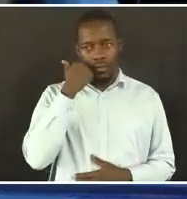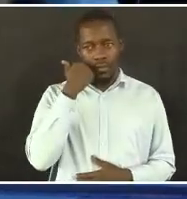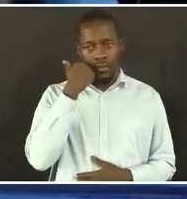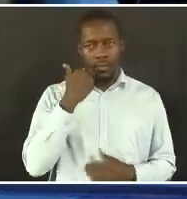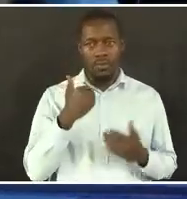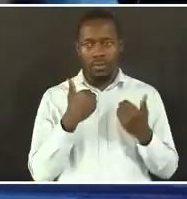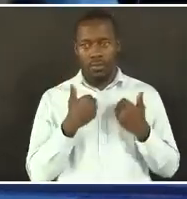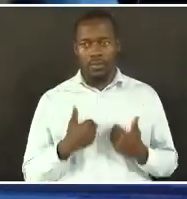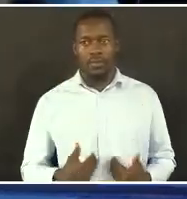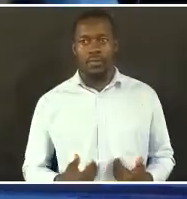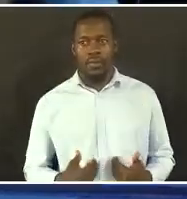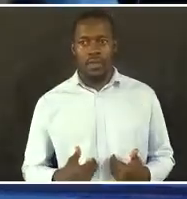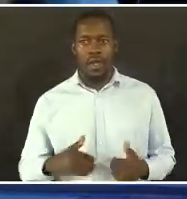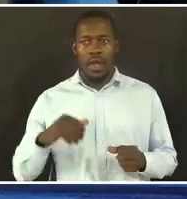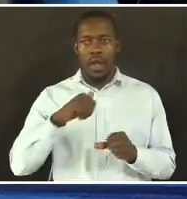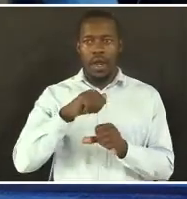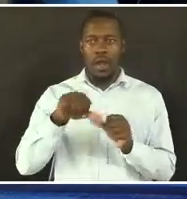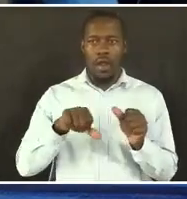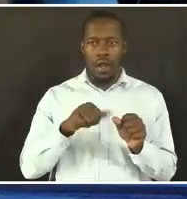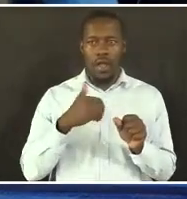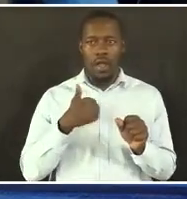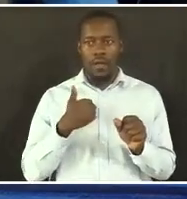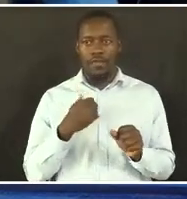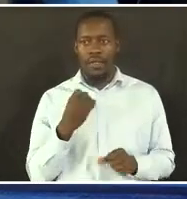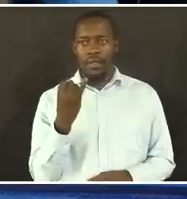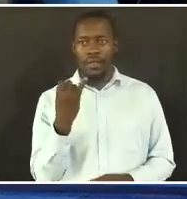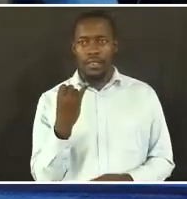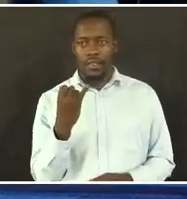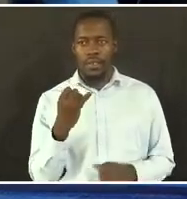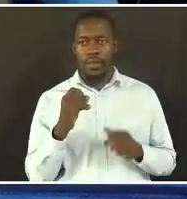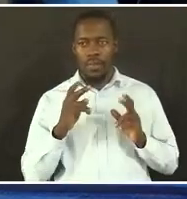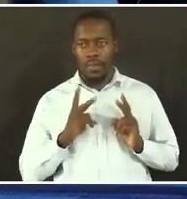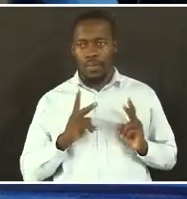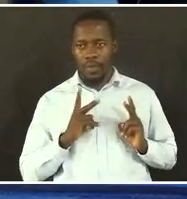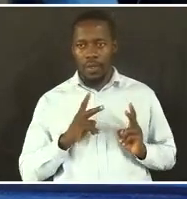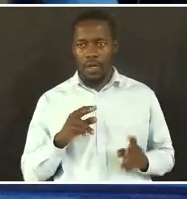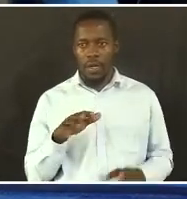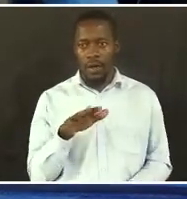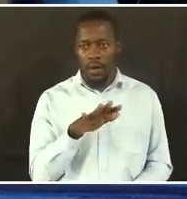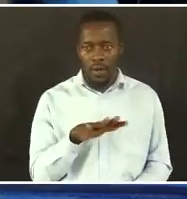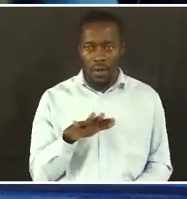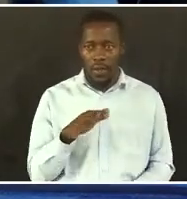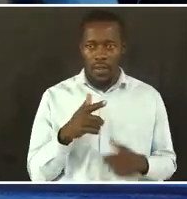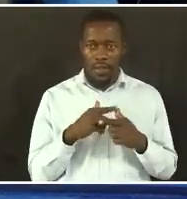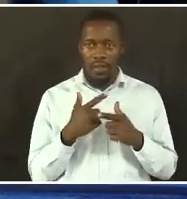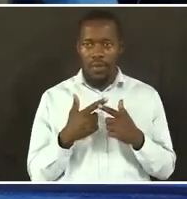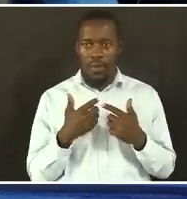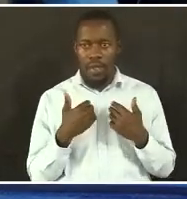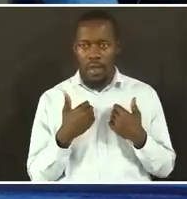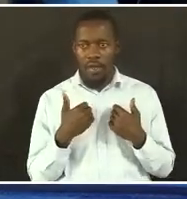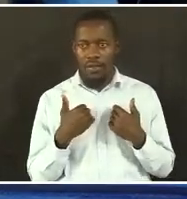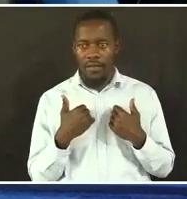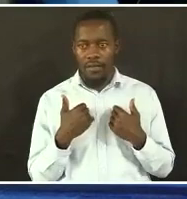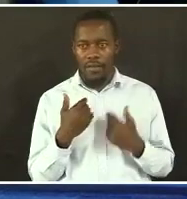cubicle. And we went with some items, food